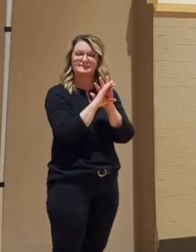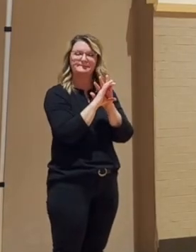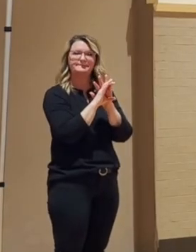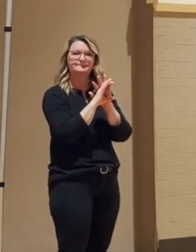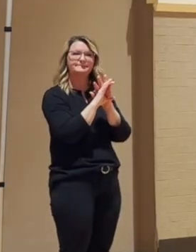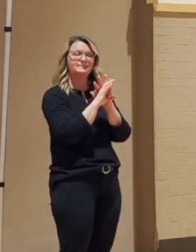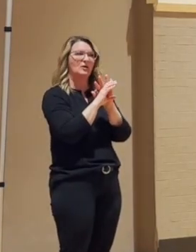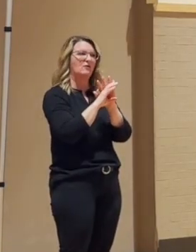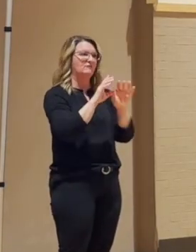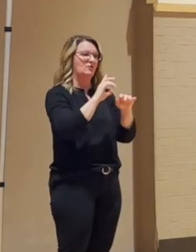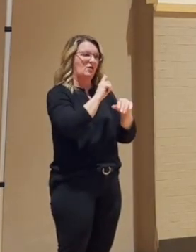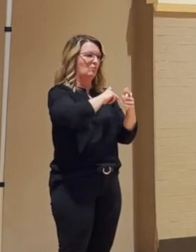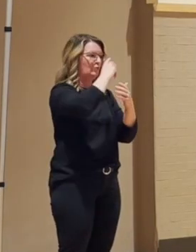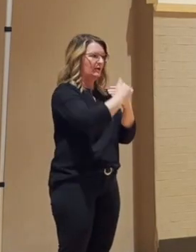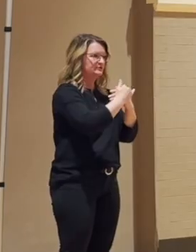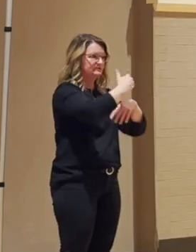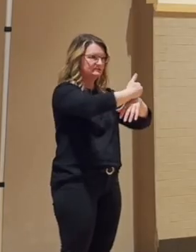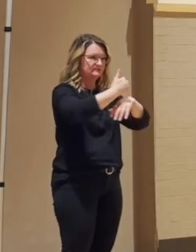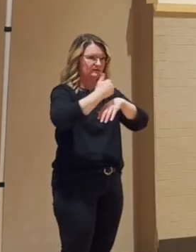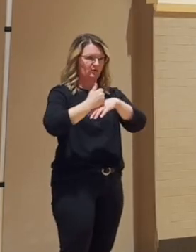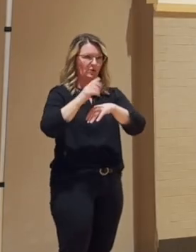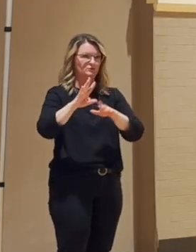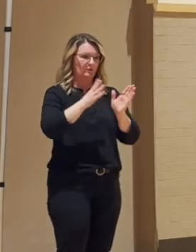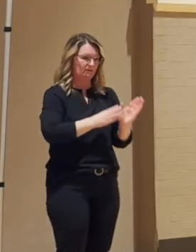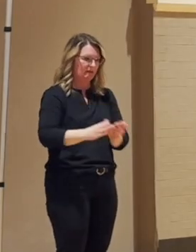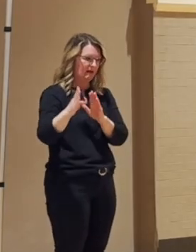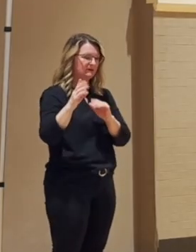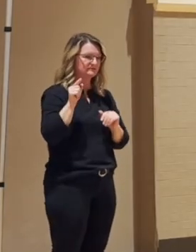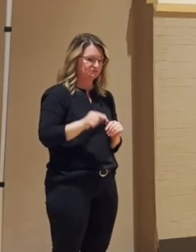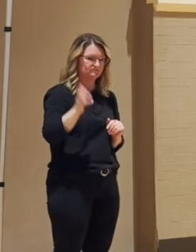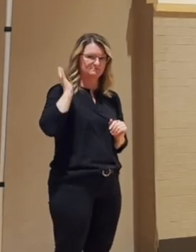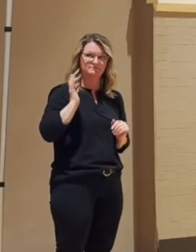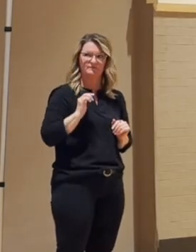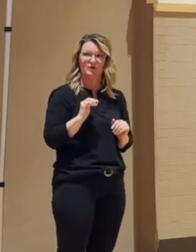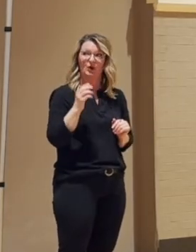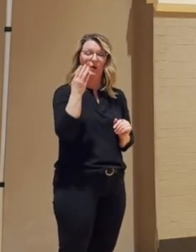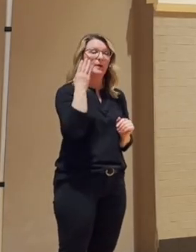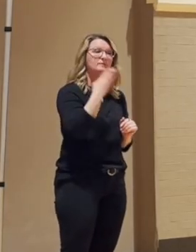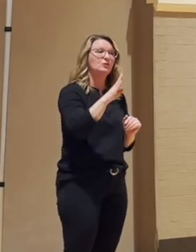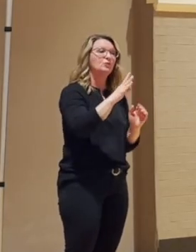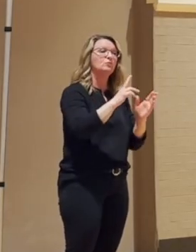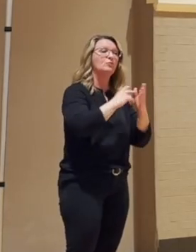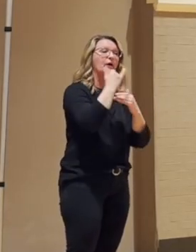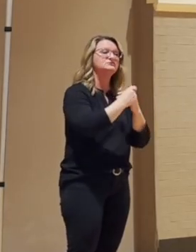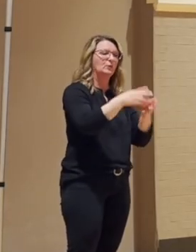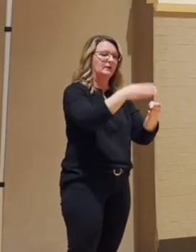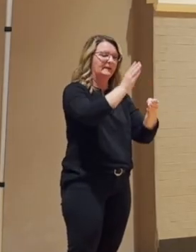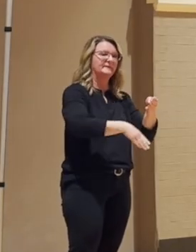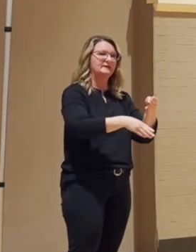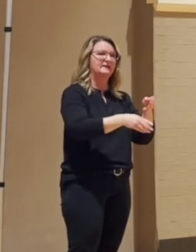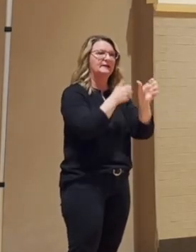those projects. So these are all the projects that were planned in the original long-term control plan. The blue projects were ones that were completed and were